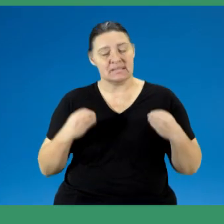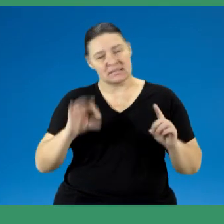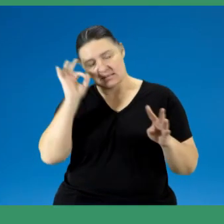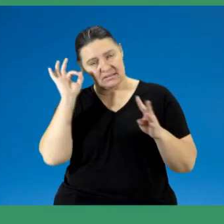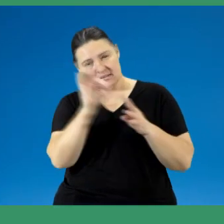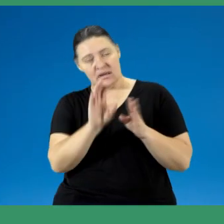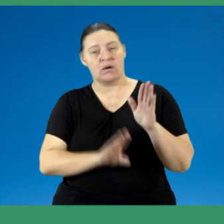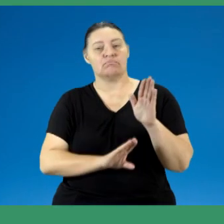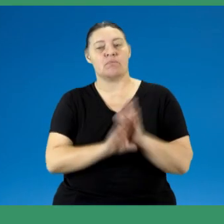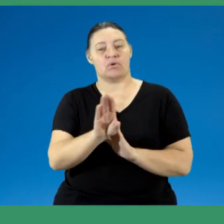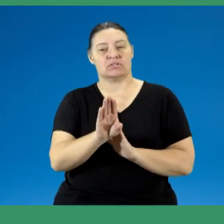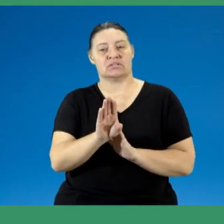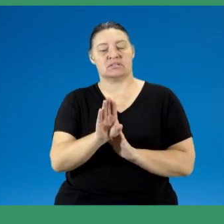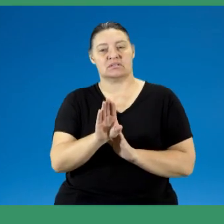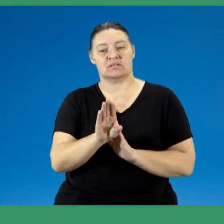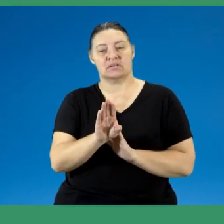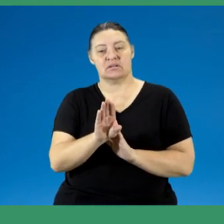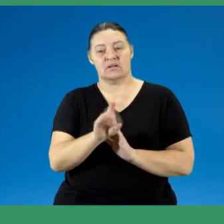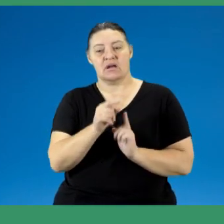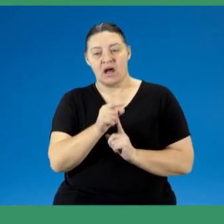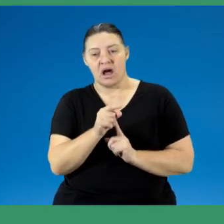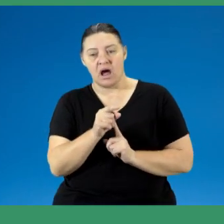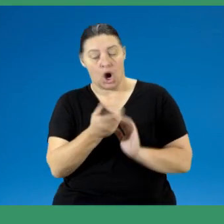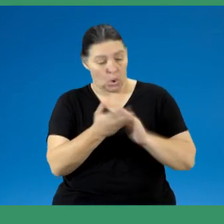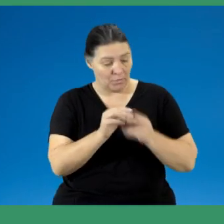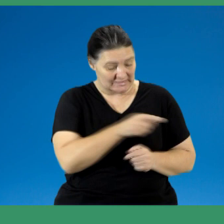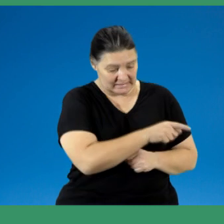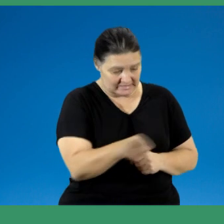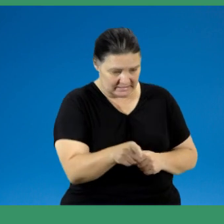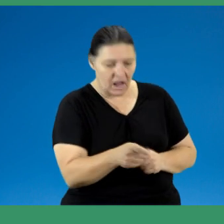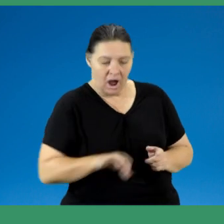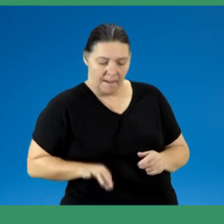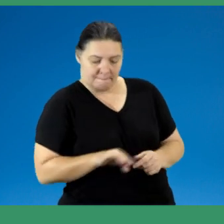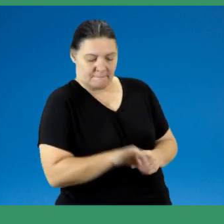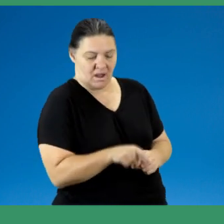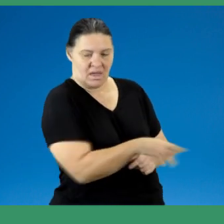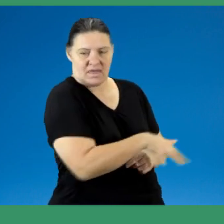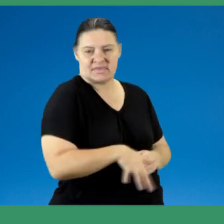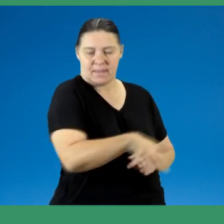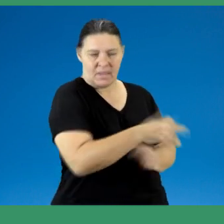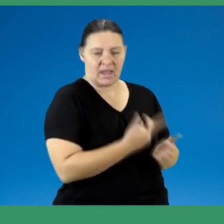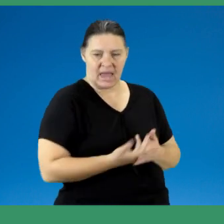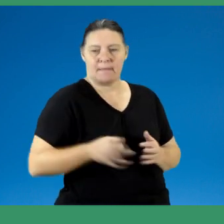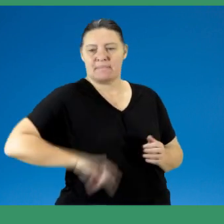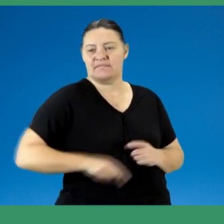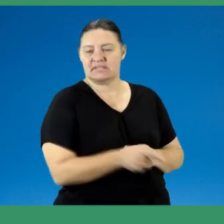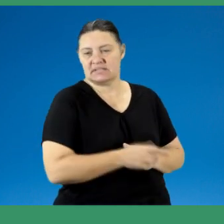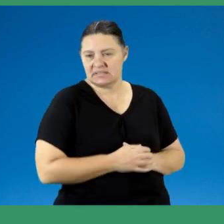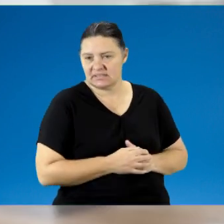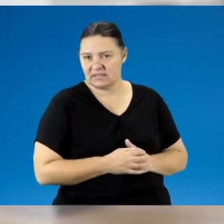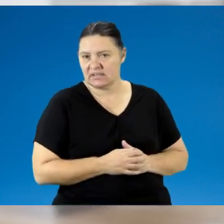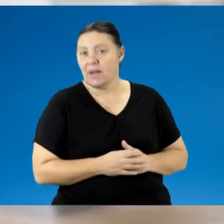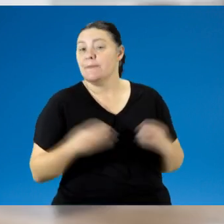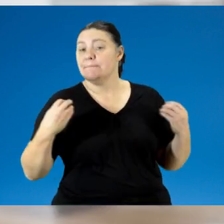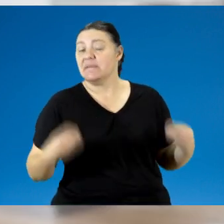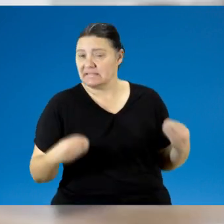business can accurately promote a cause that is a concern to the society. Another benefit of being involved in the macro environment is that